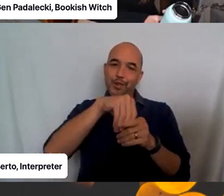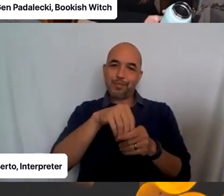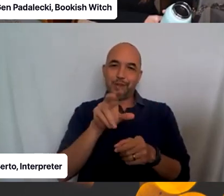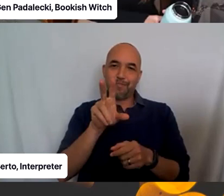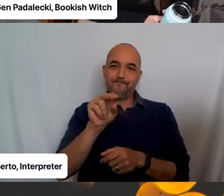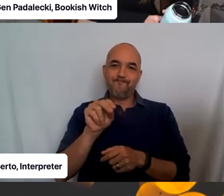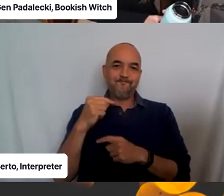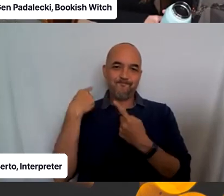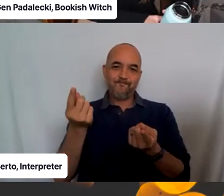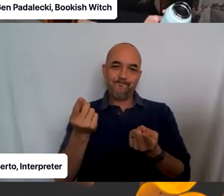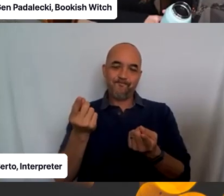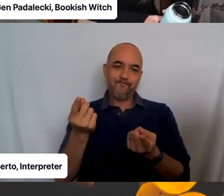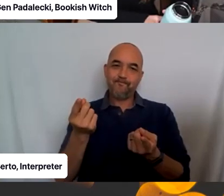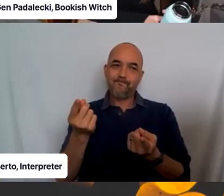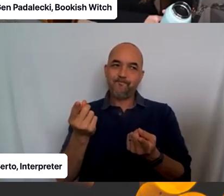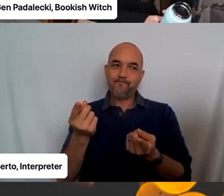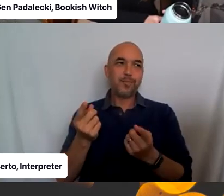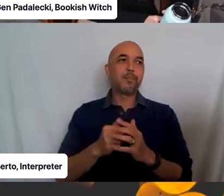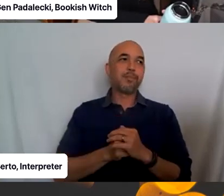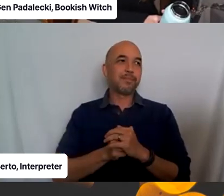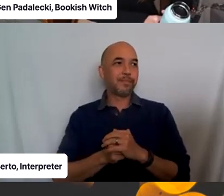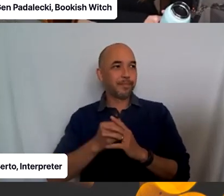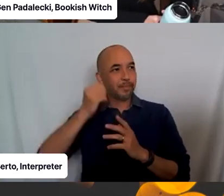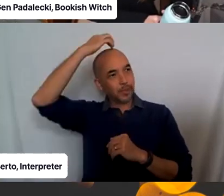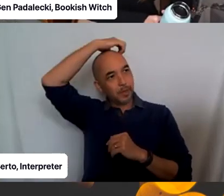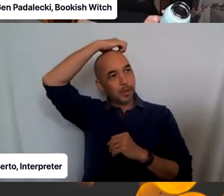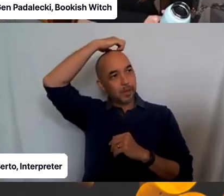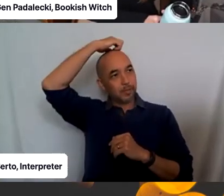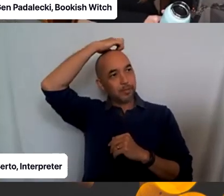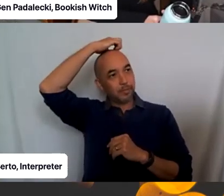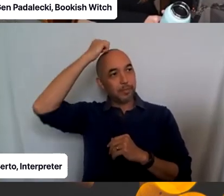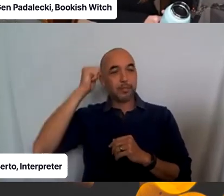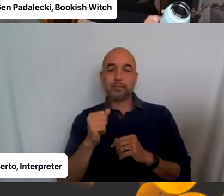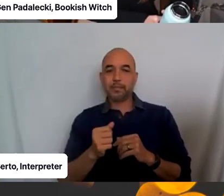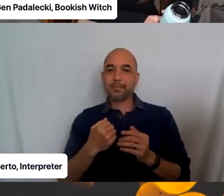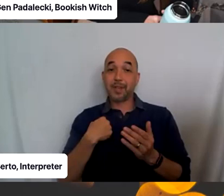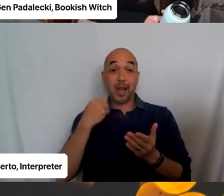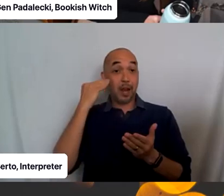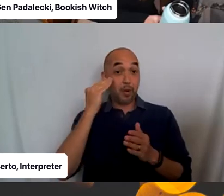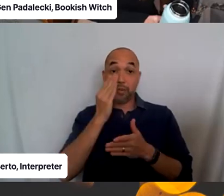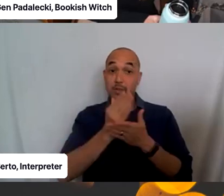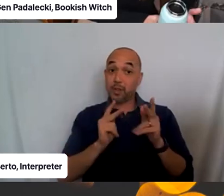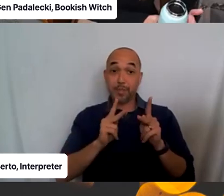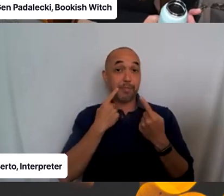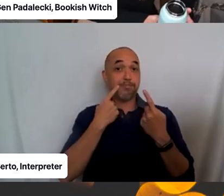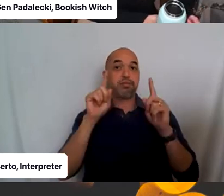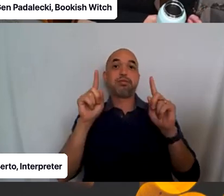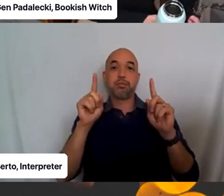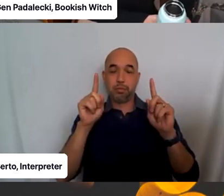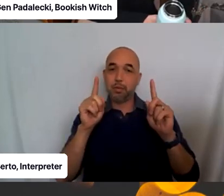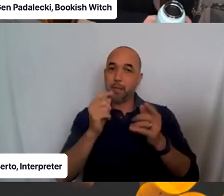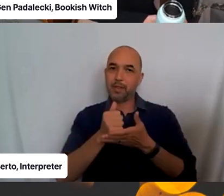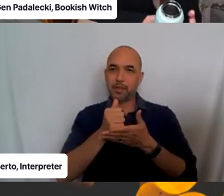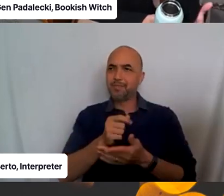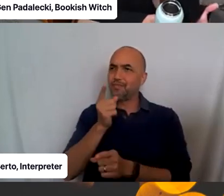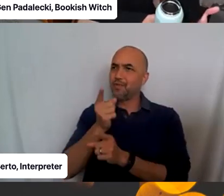ever really, like, all the way through, but Yeah, I know that people get great results out of it. it's nice to have that kind of community that holds each